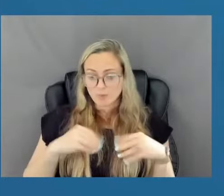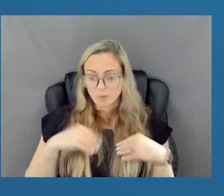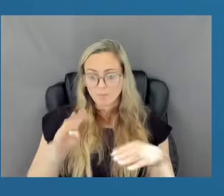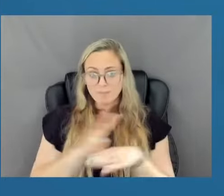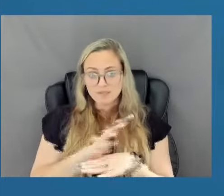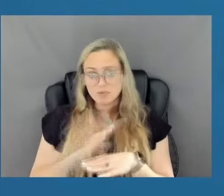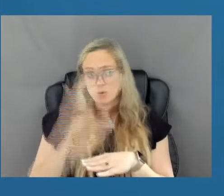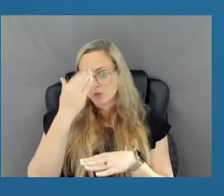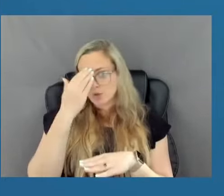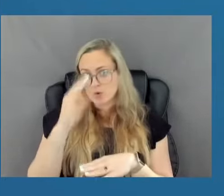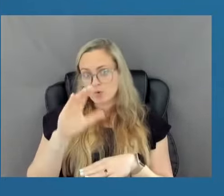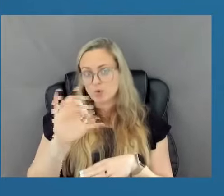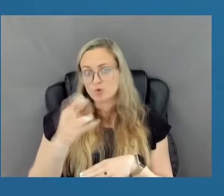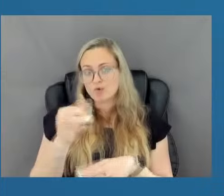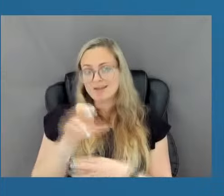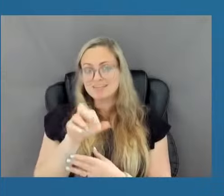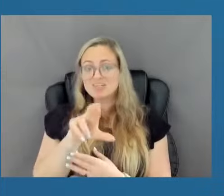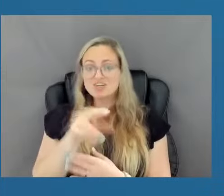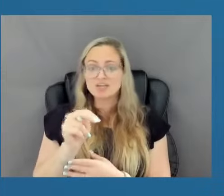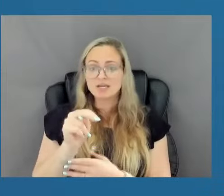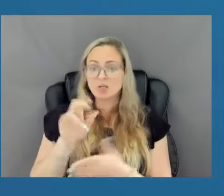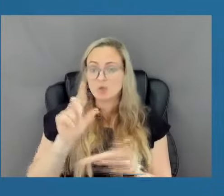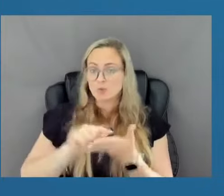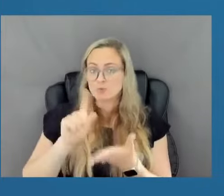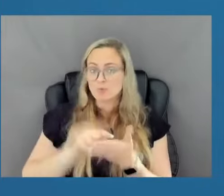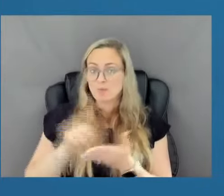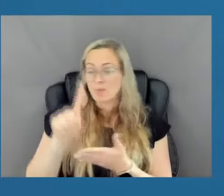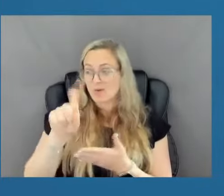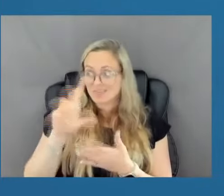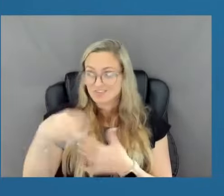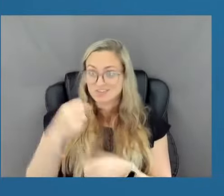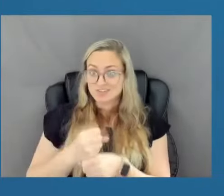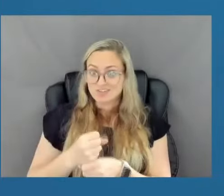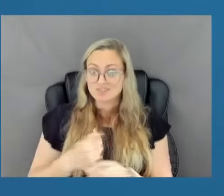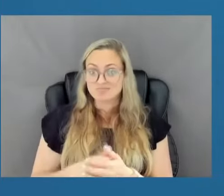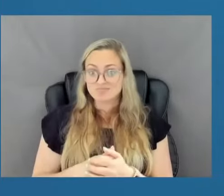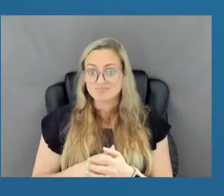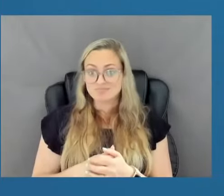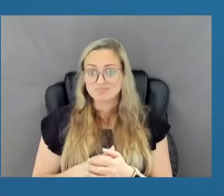as the Criterion newspaper. 100 years.